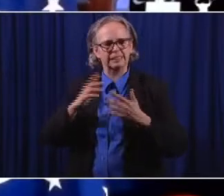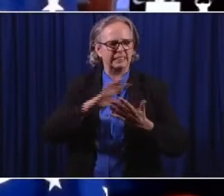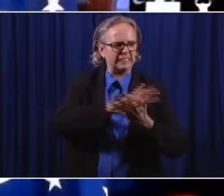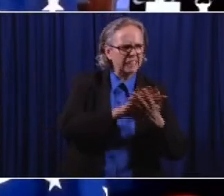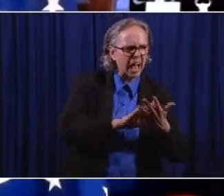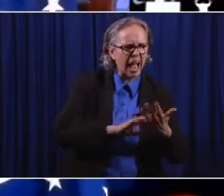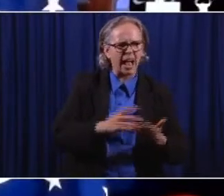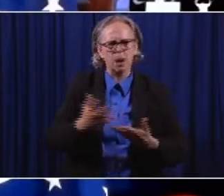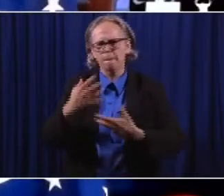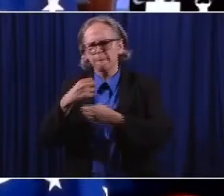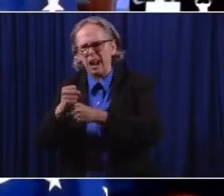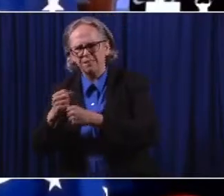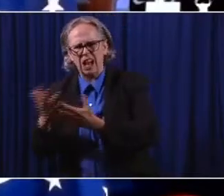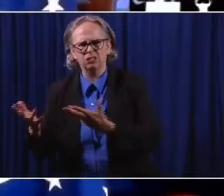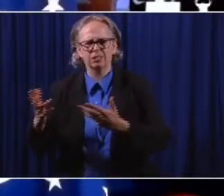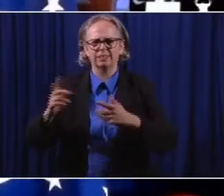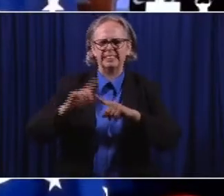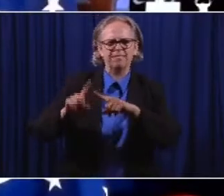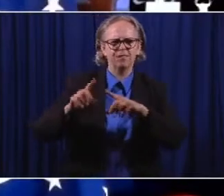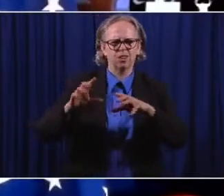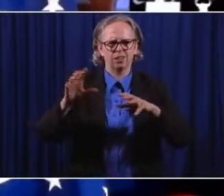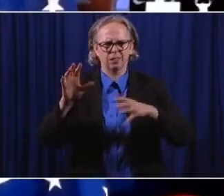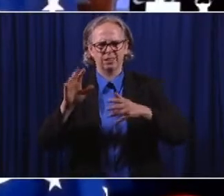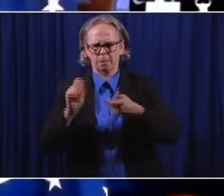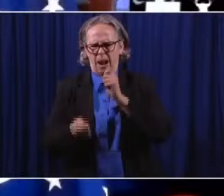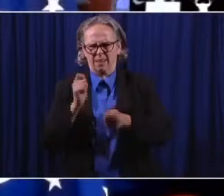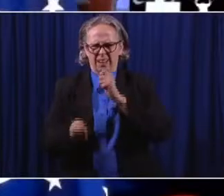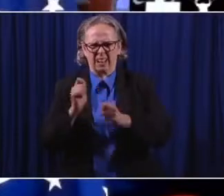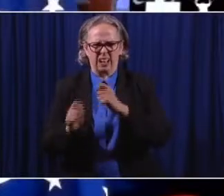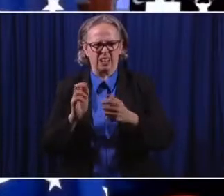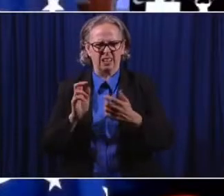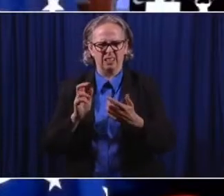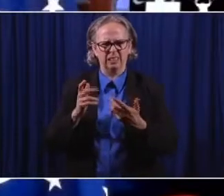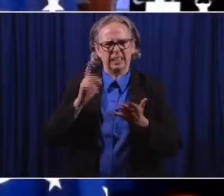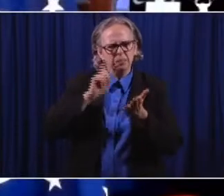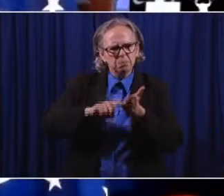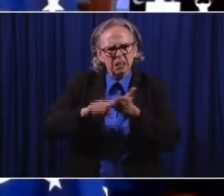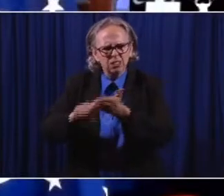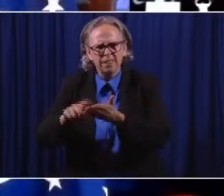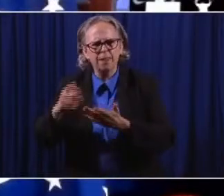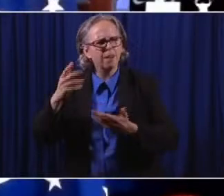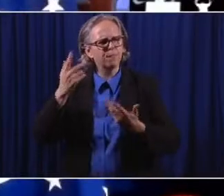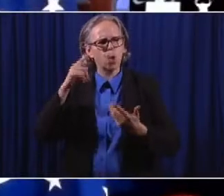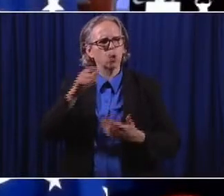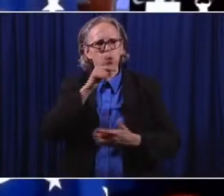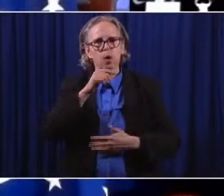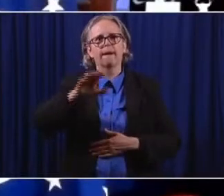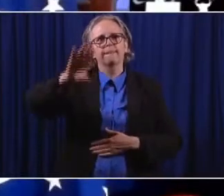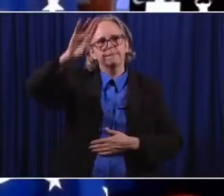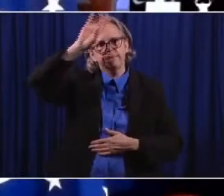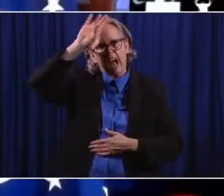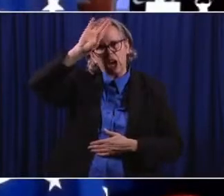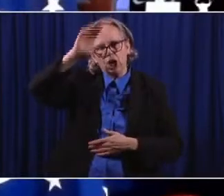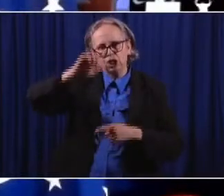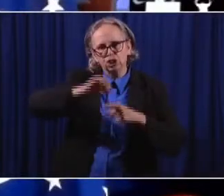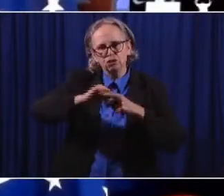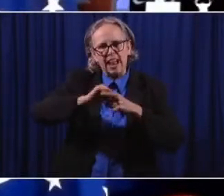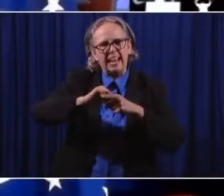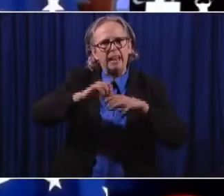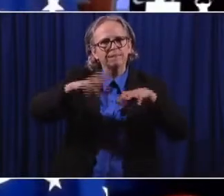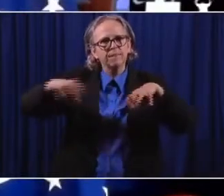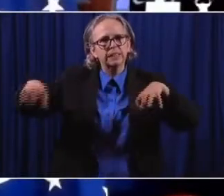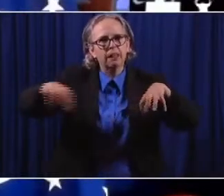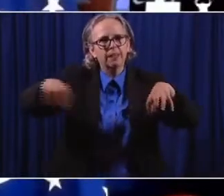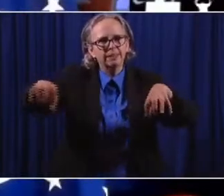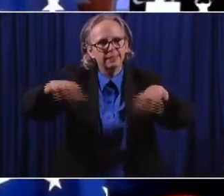repair, maintenance of an inspection of firefighter training facilities. The big deal about this is that, yes,